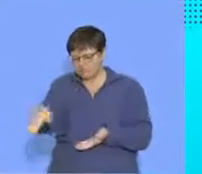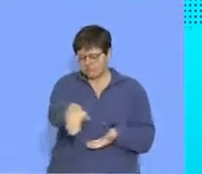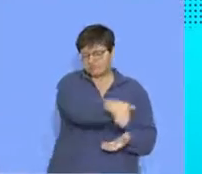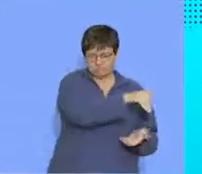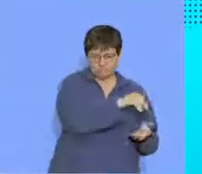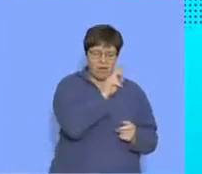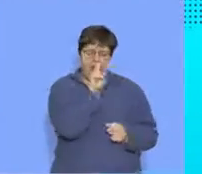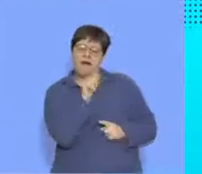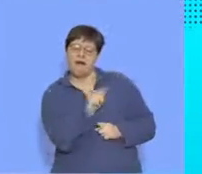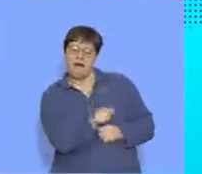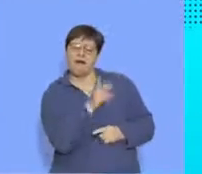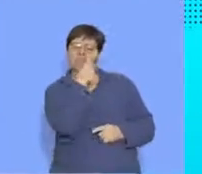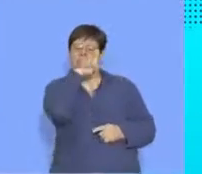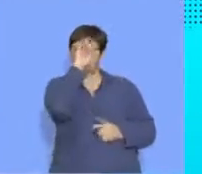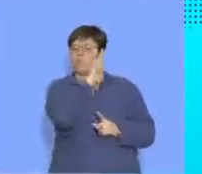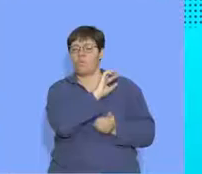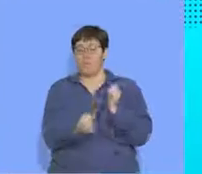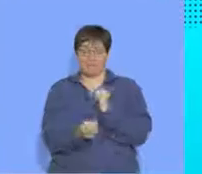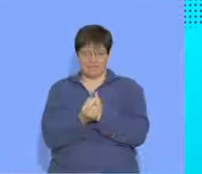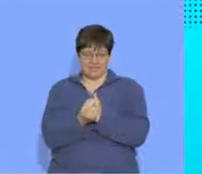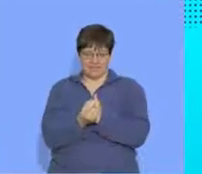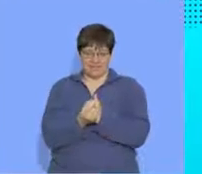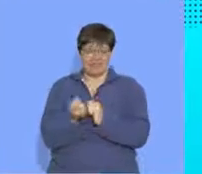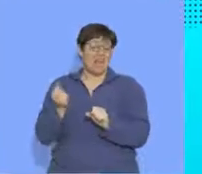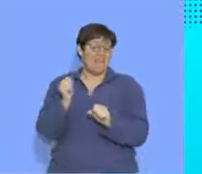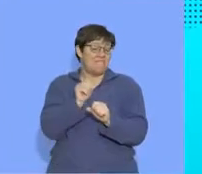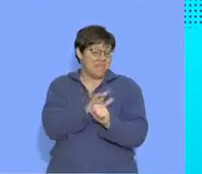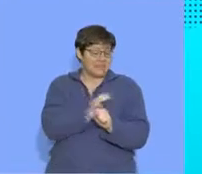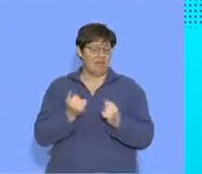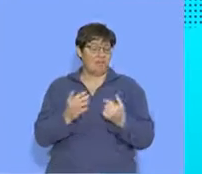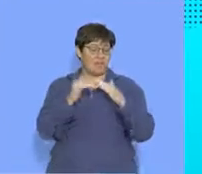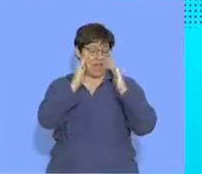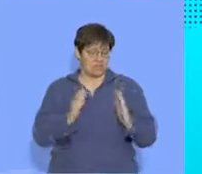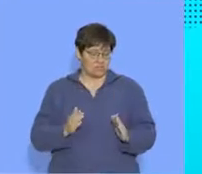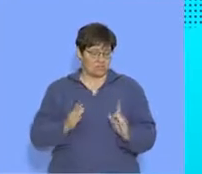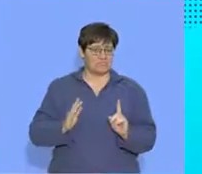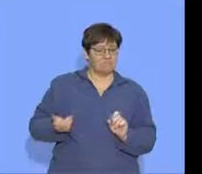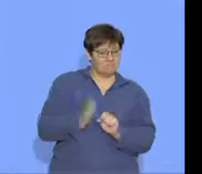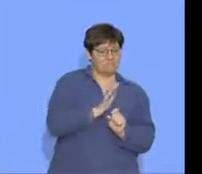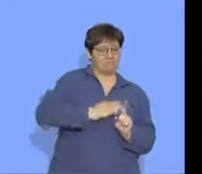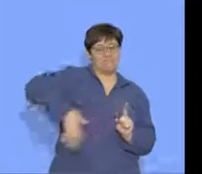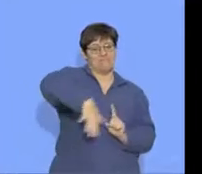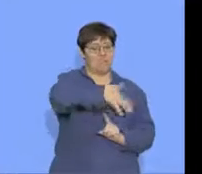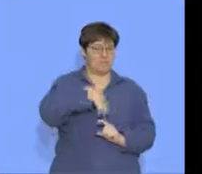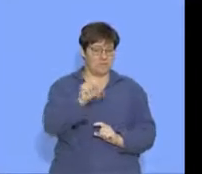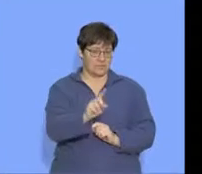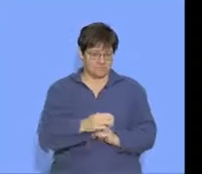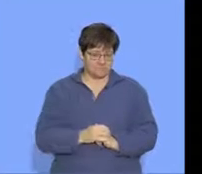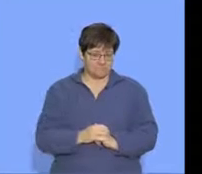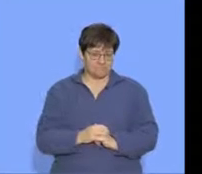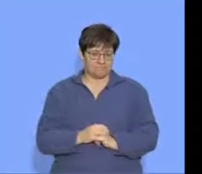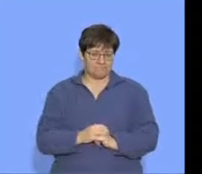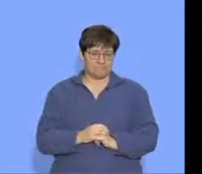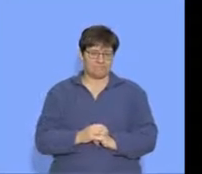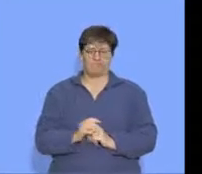happened in terms of the greenhouse gases and the effects that has had on the environment. So,